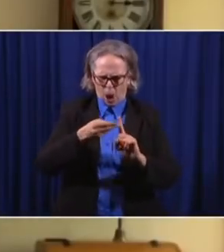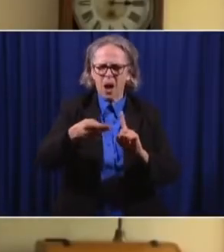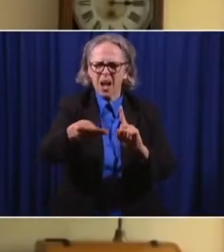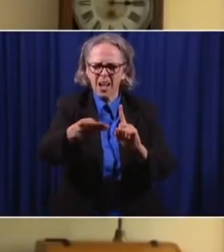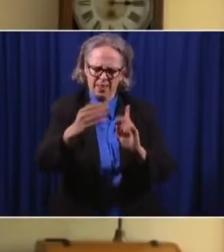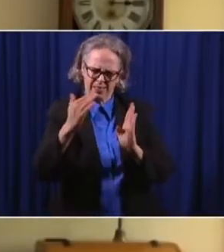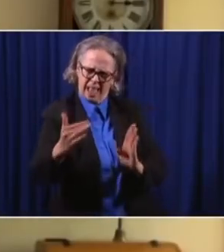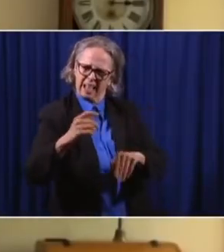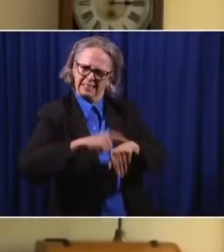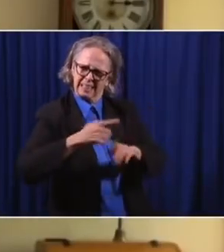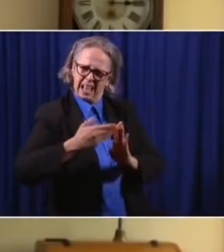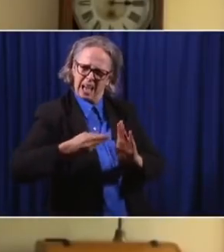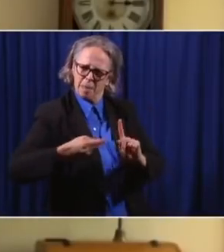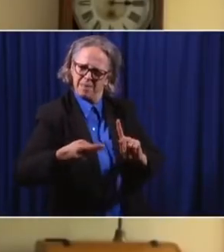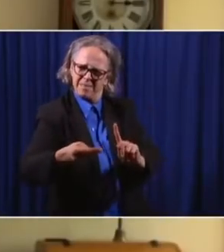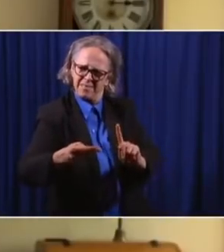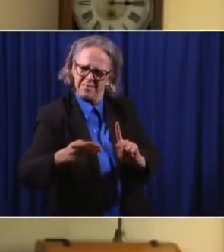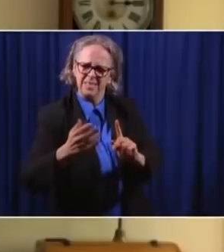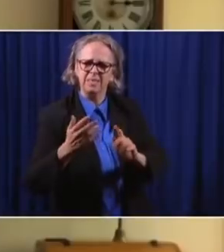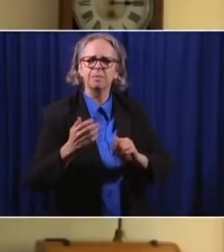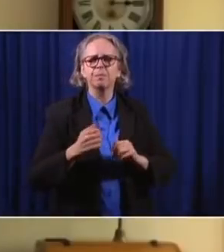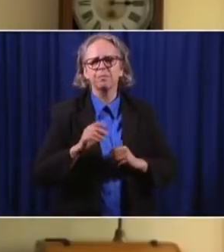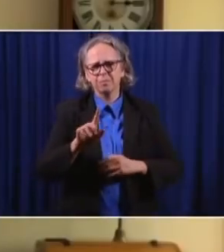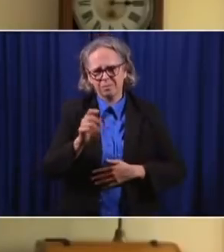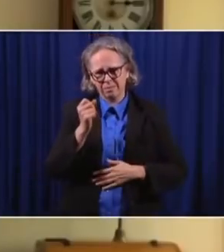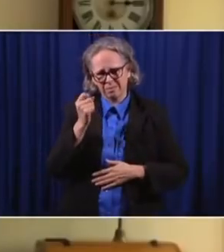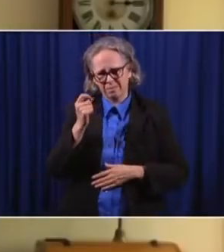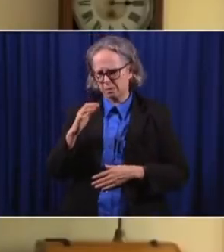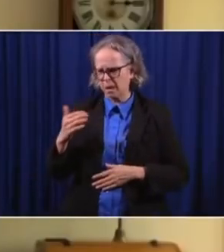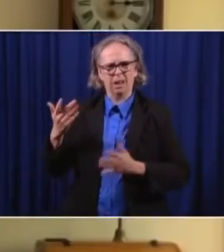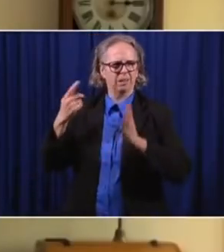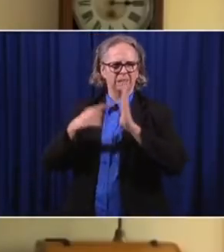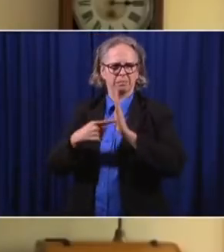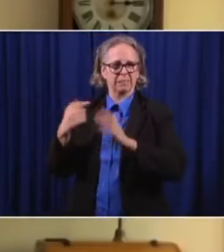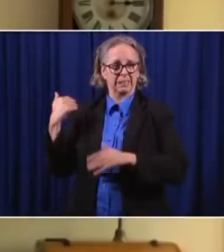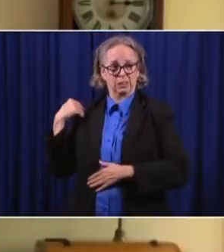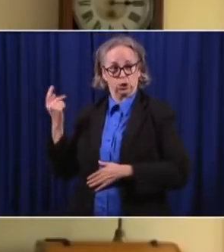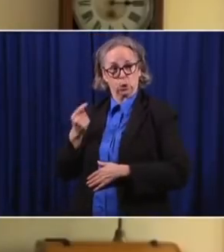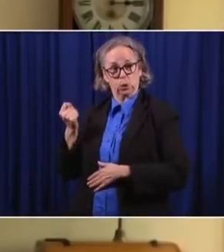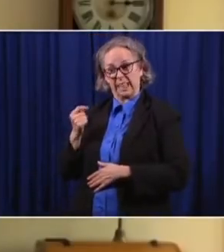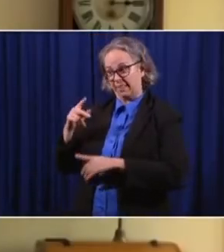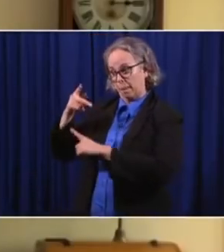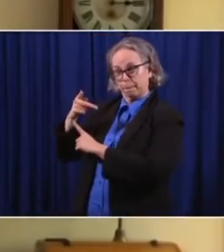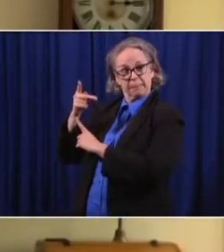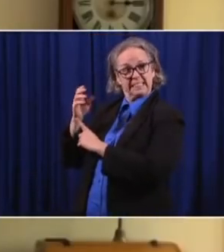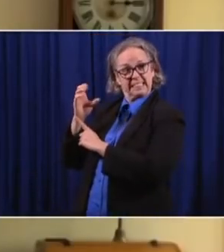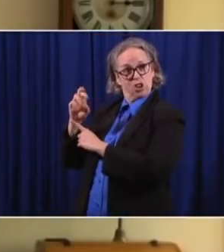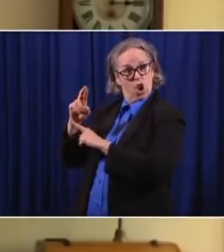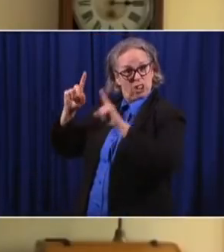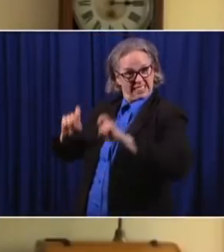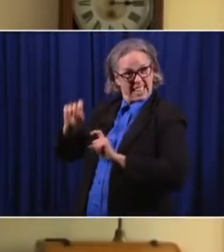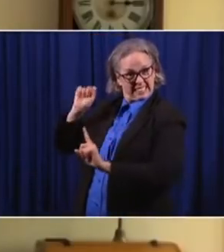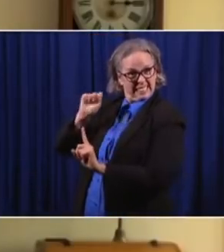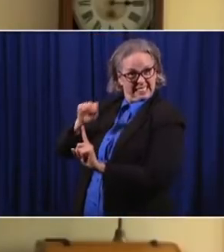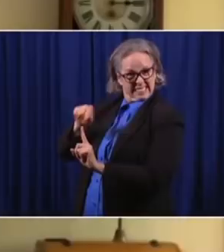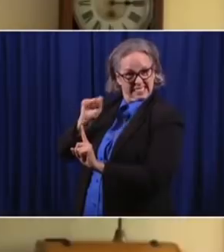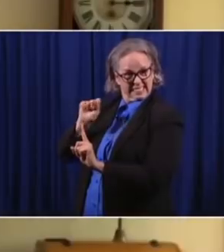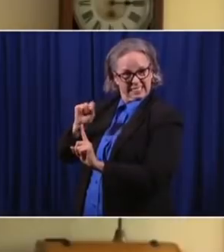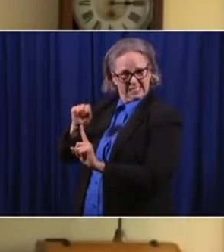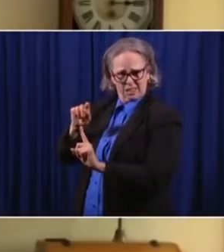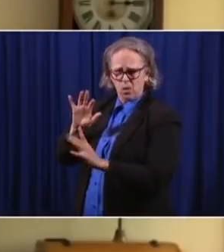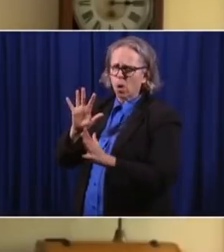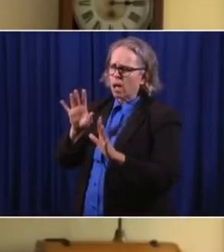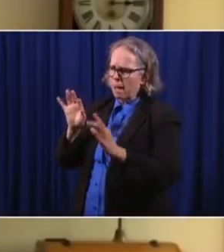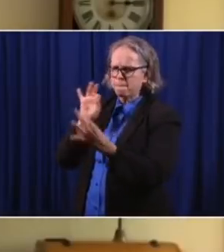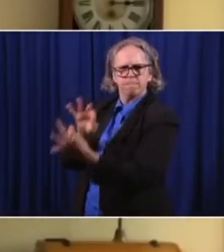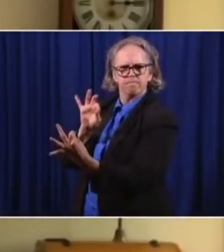PCR, and I think I said this on Tuesday, the PCR test is very accurate, but